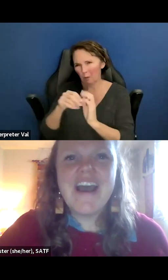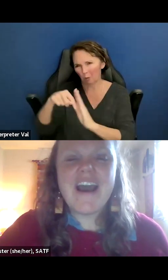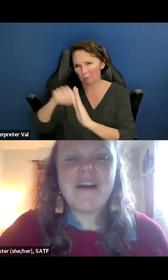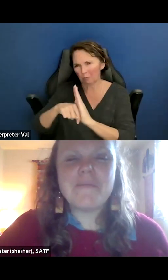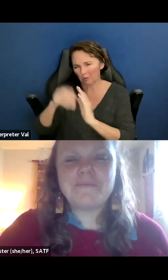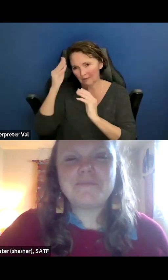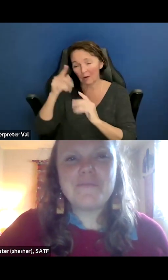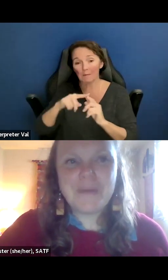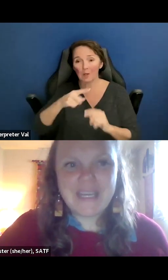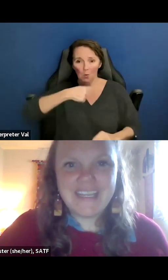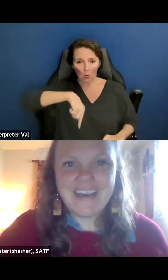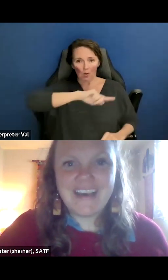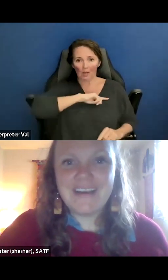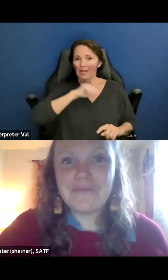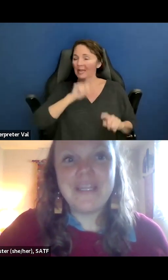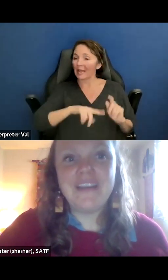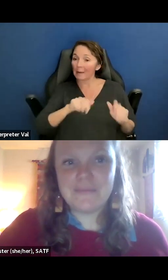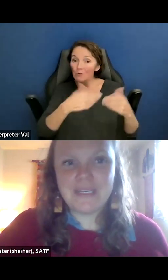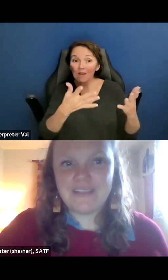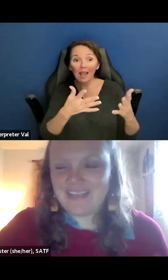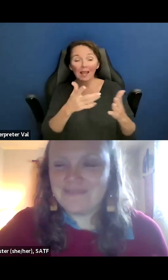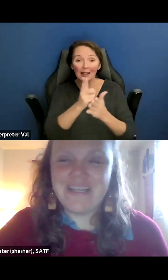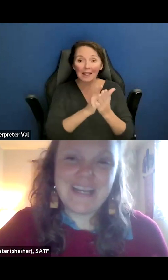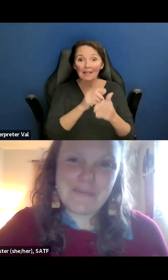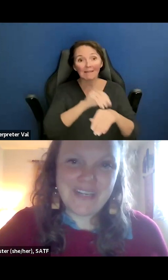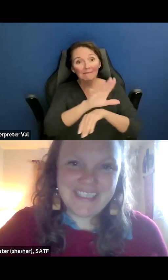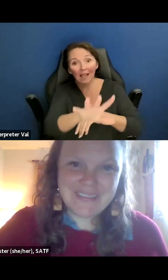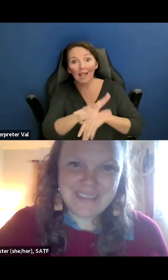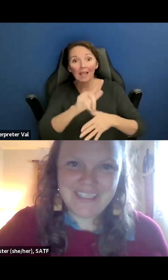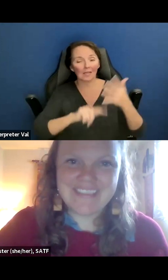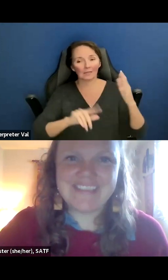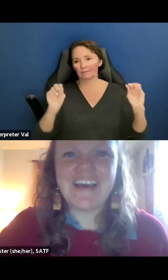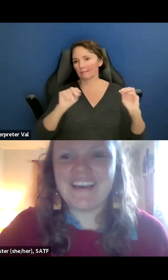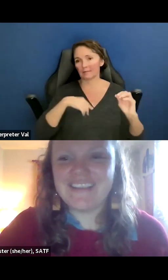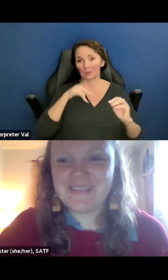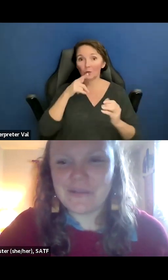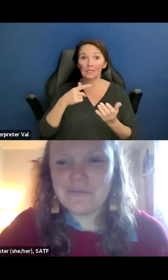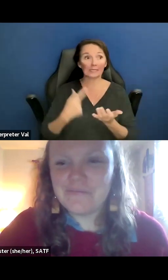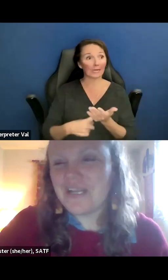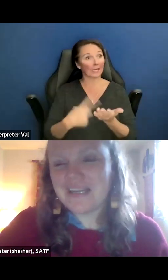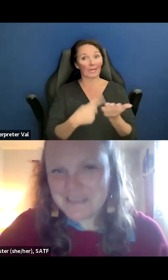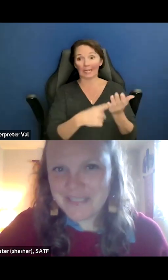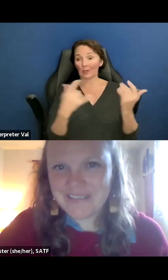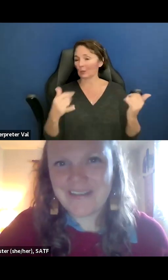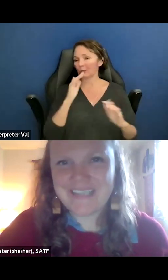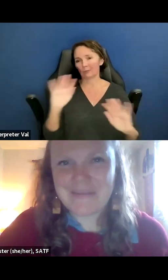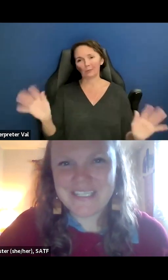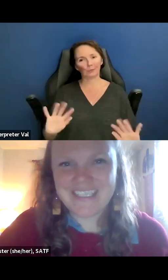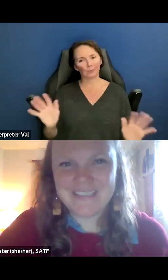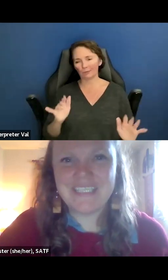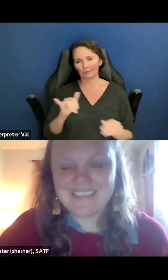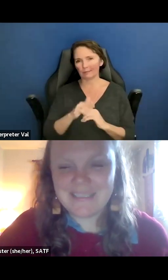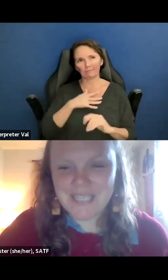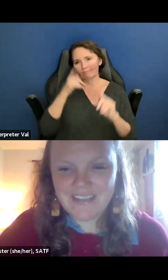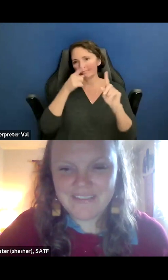earlier. But we as well, again, we cannot provide legal advice. So not going to spend our time